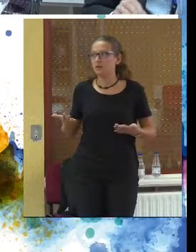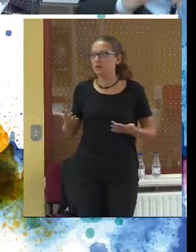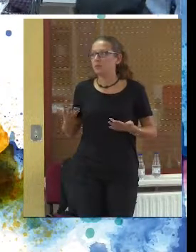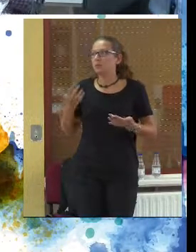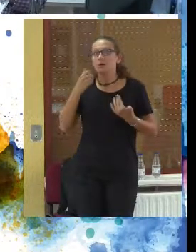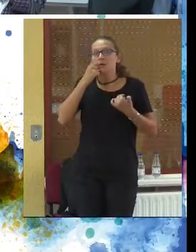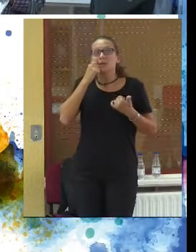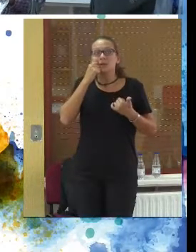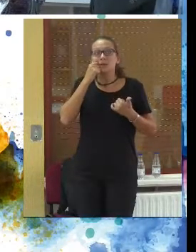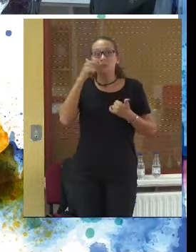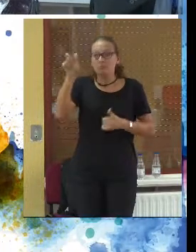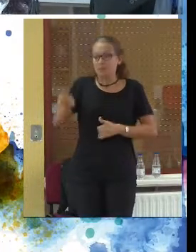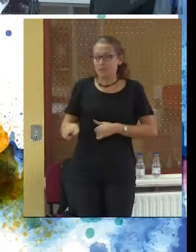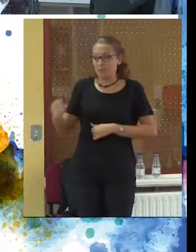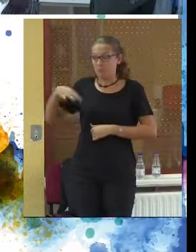It's simply that,